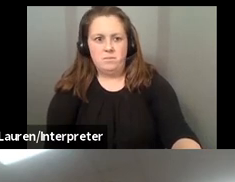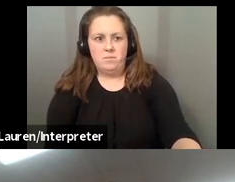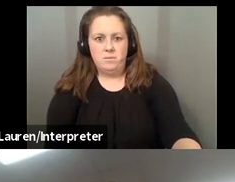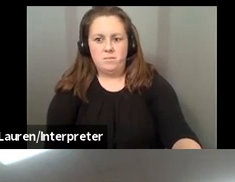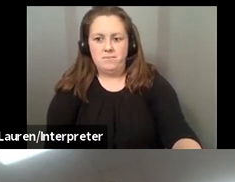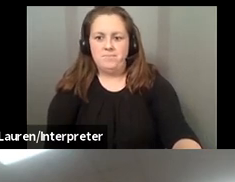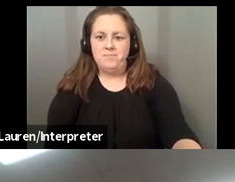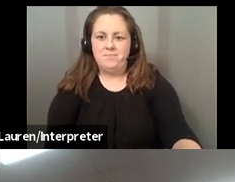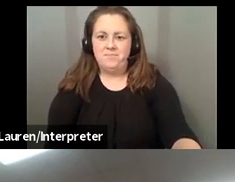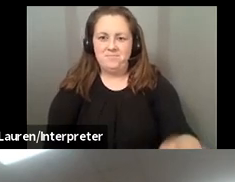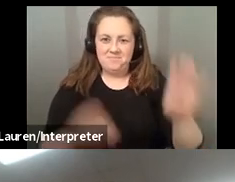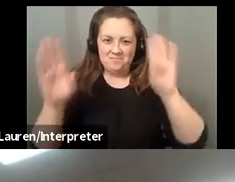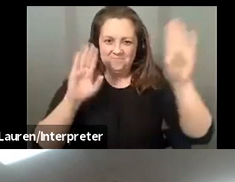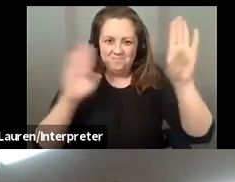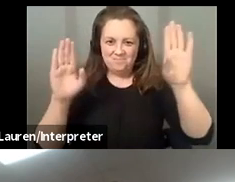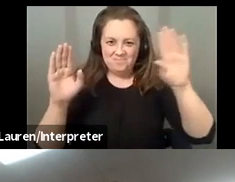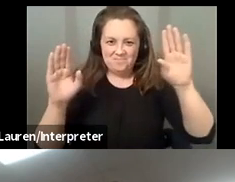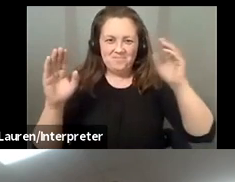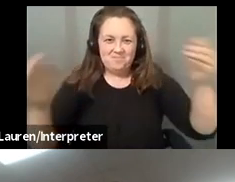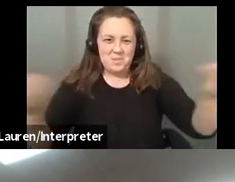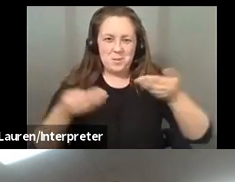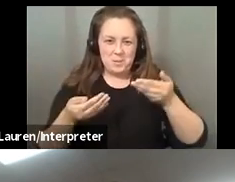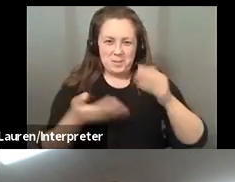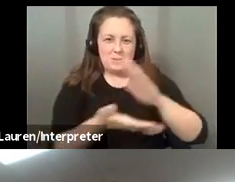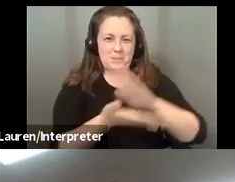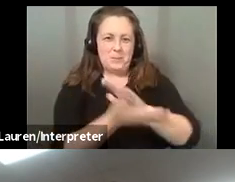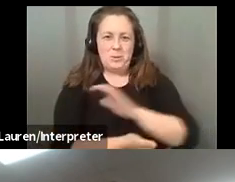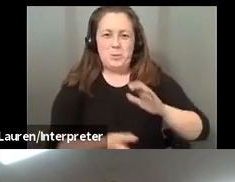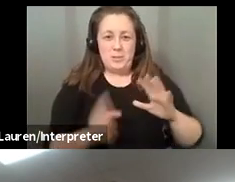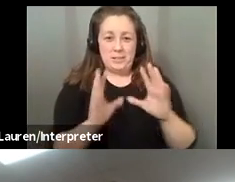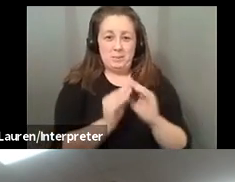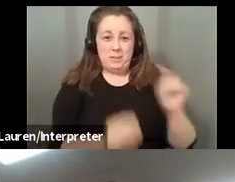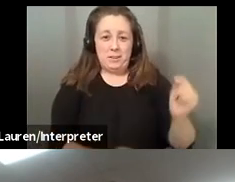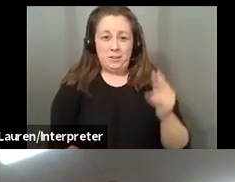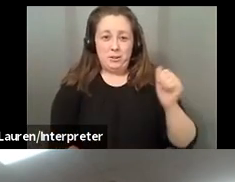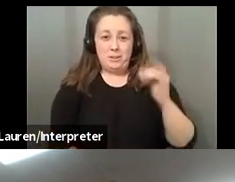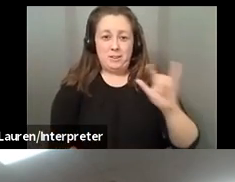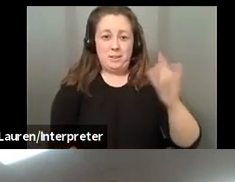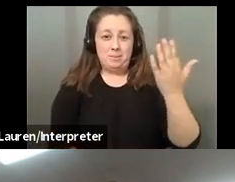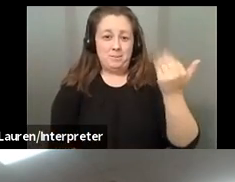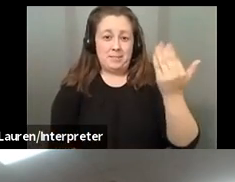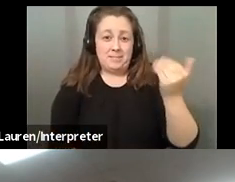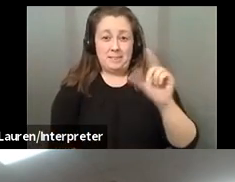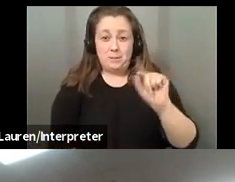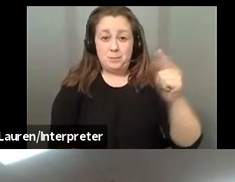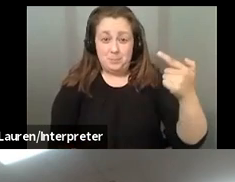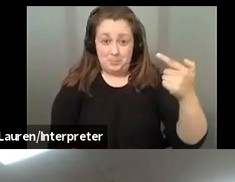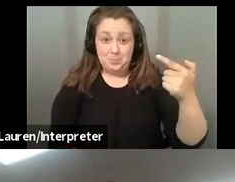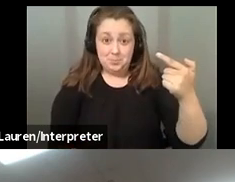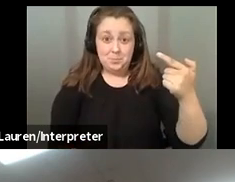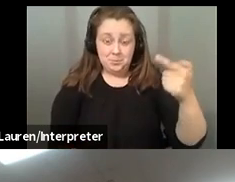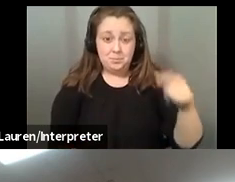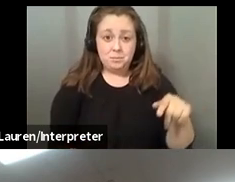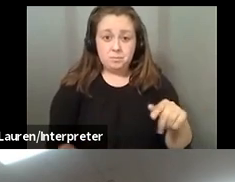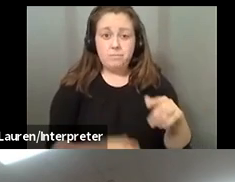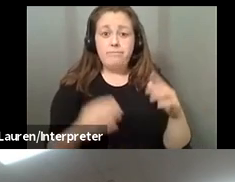Hi, everybody. Welcome to the school committee meeting for Thursday, April 15th, 2021. I'd